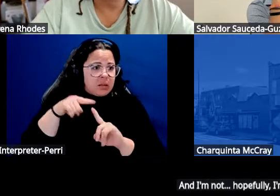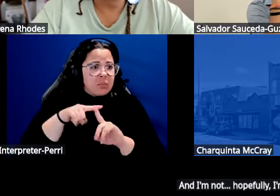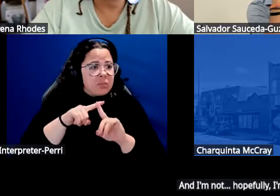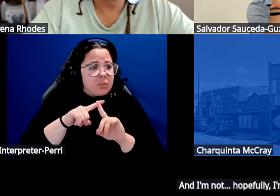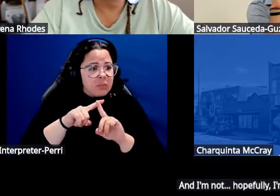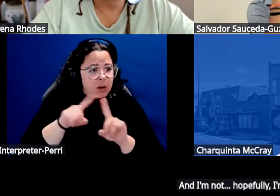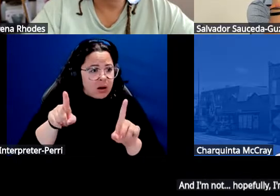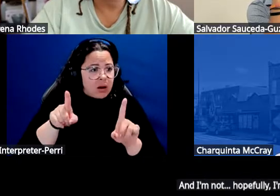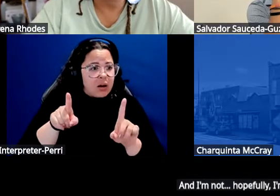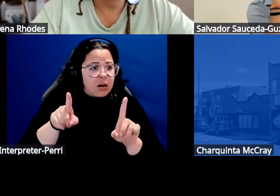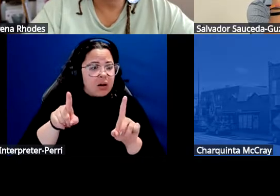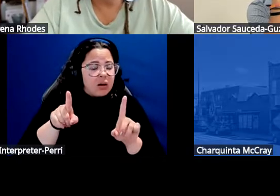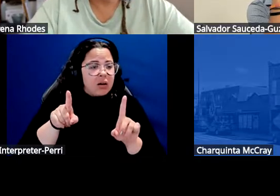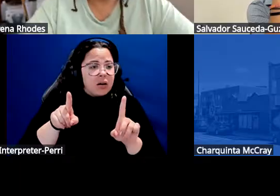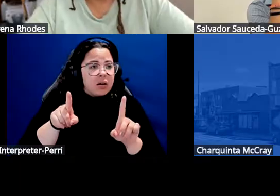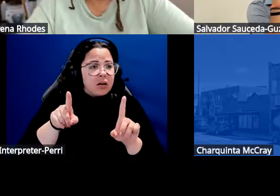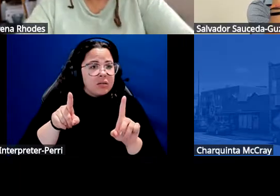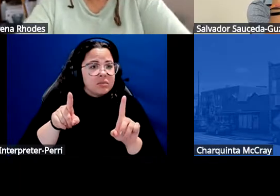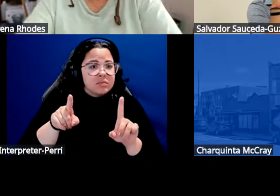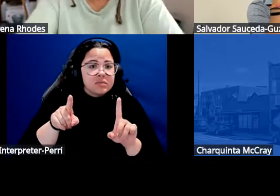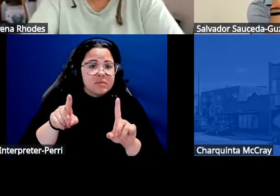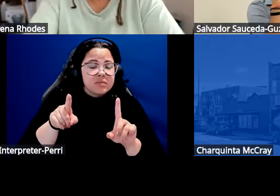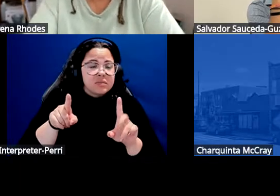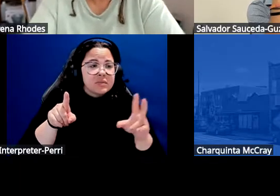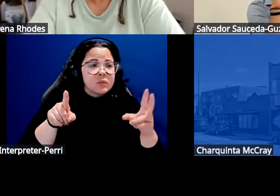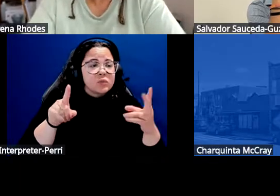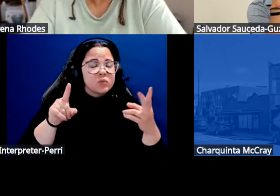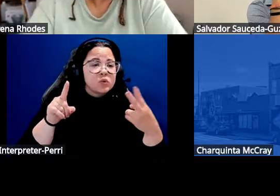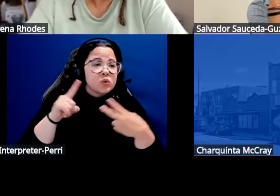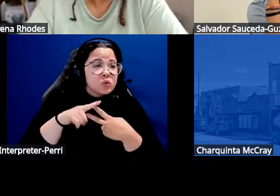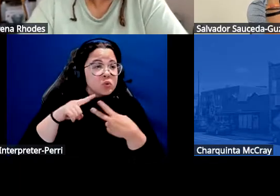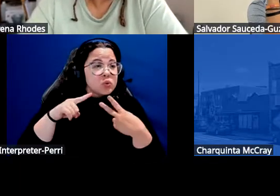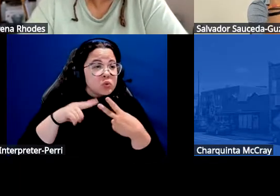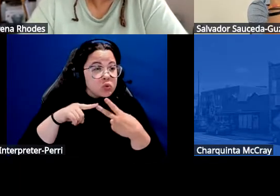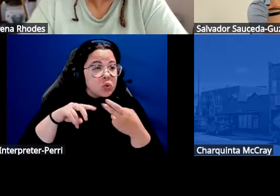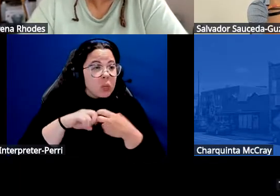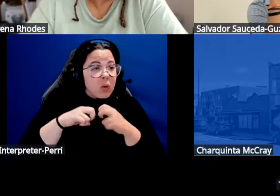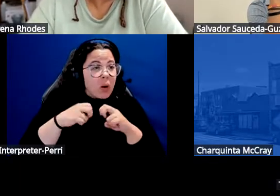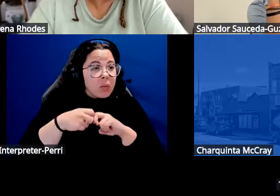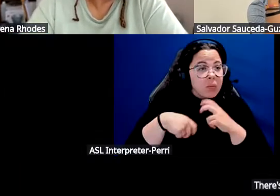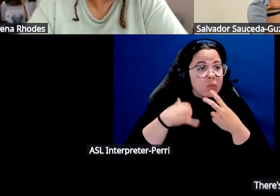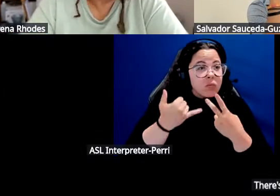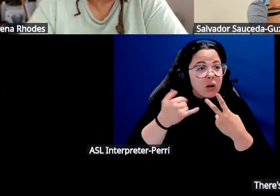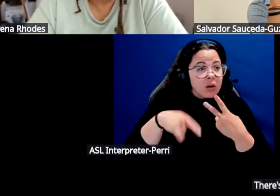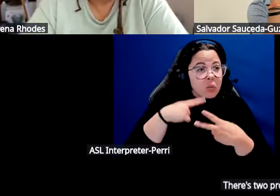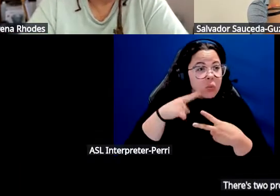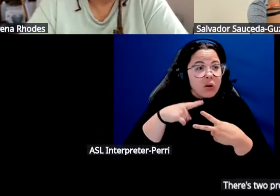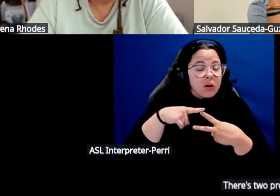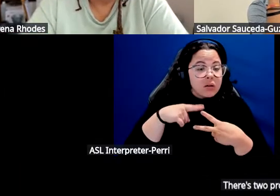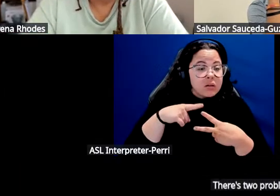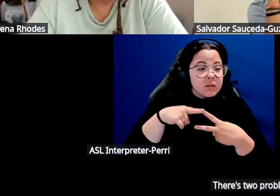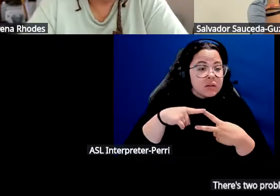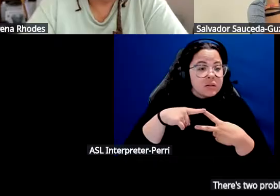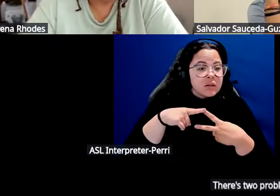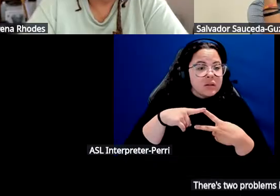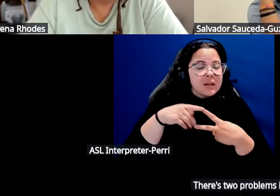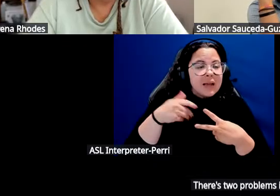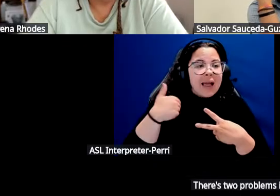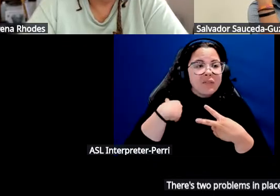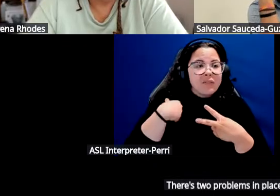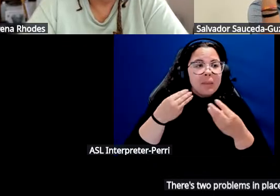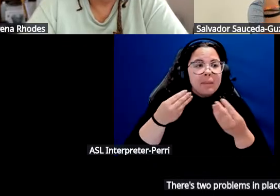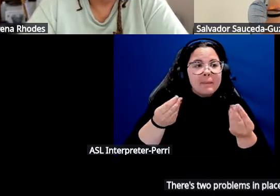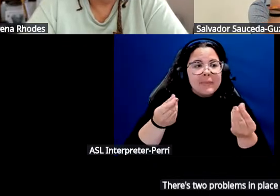But there's two problems in place right now. One, there is what is called a